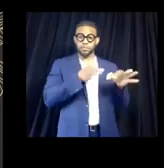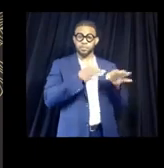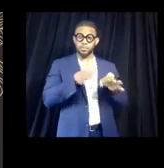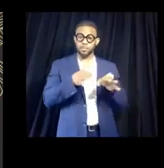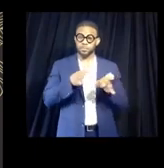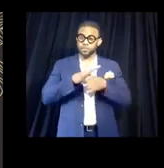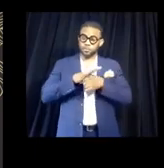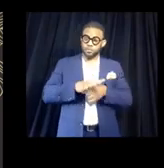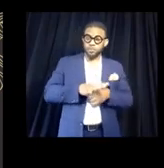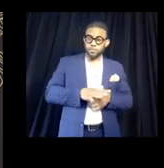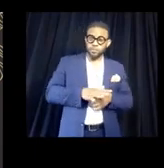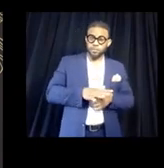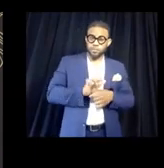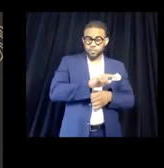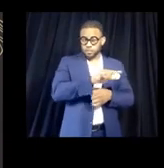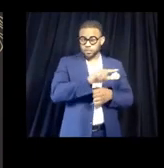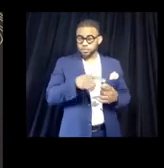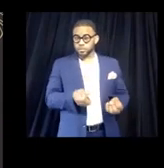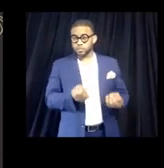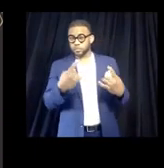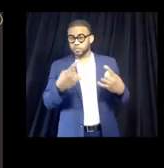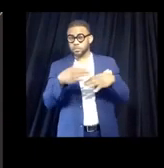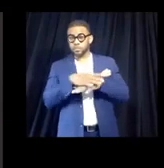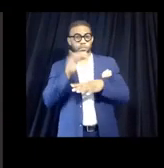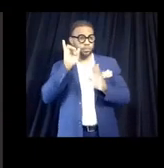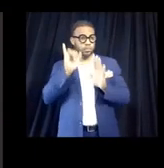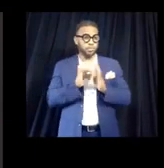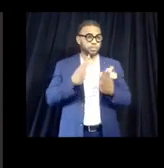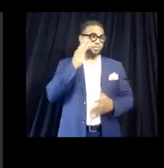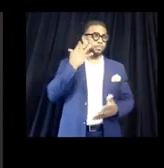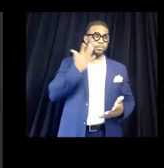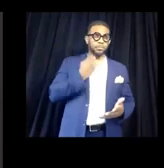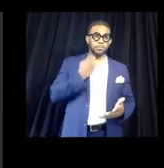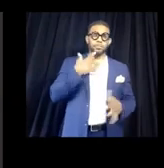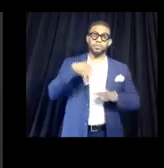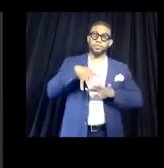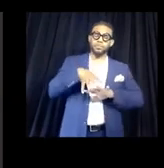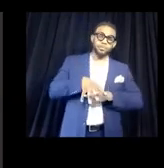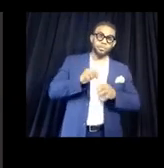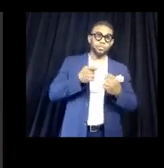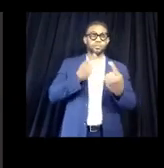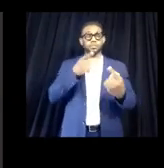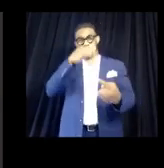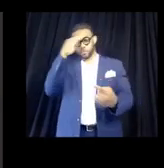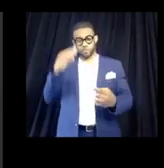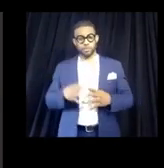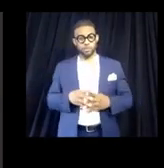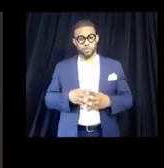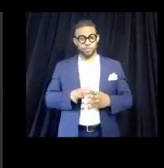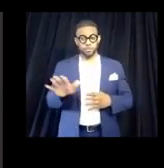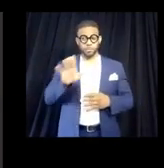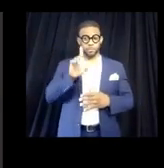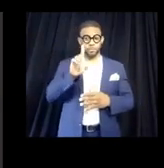have explained, oppressions that those with a multiplicity of identities have experienced are rooted in